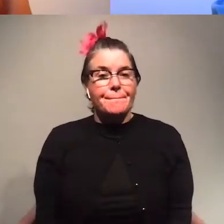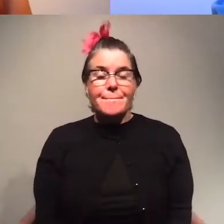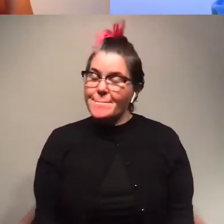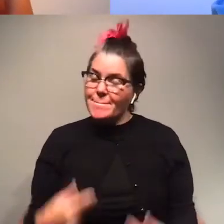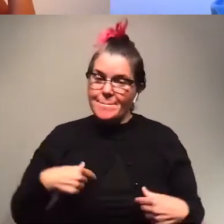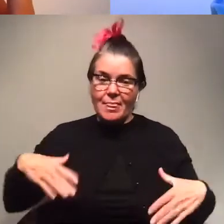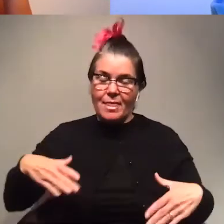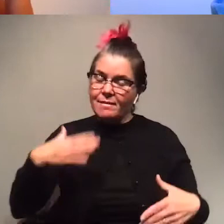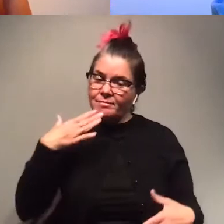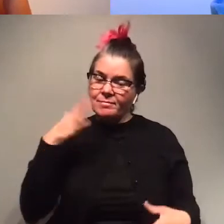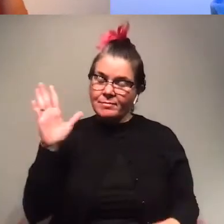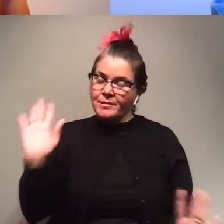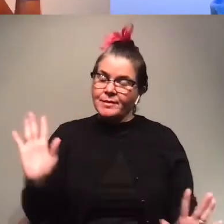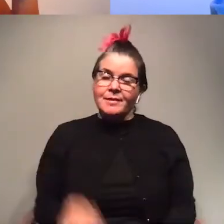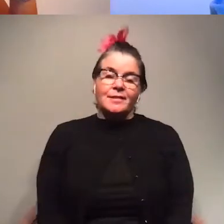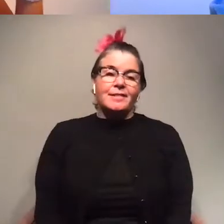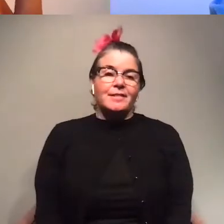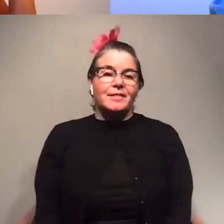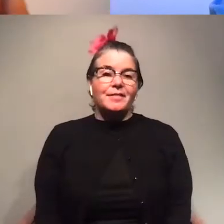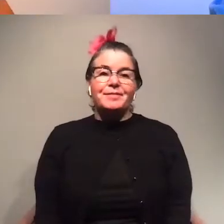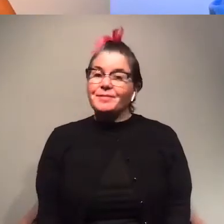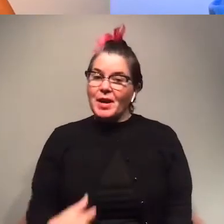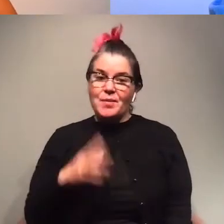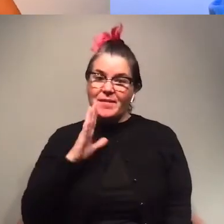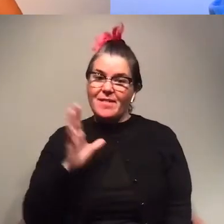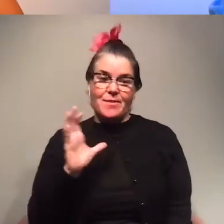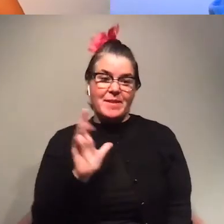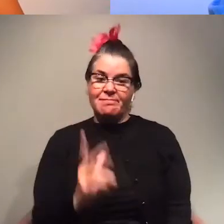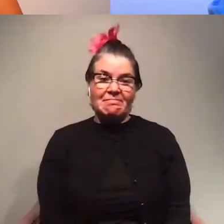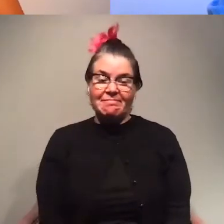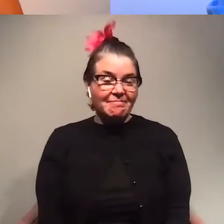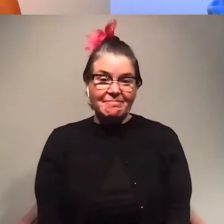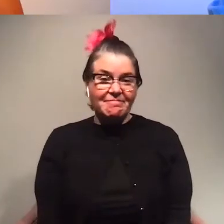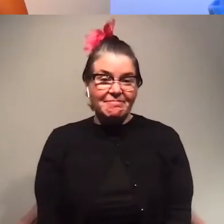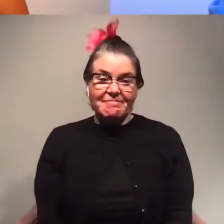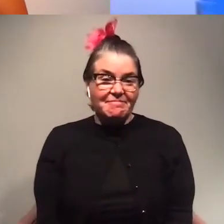I did not when I was there. I would have never came back.